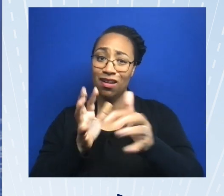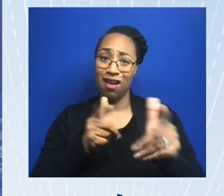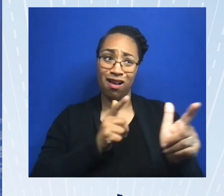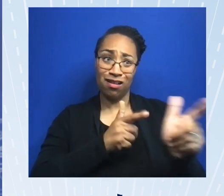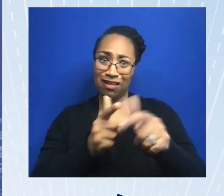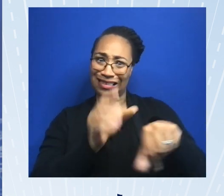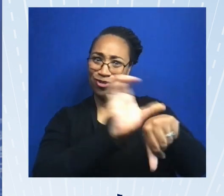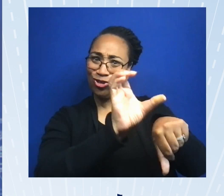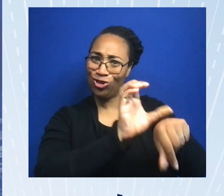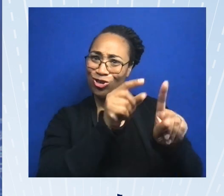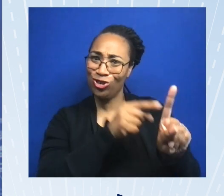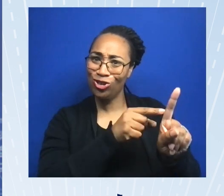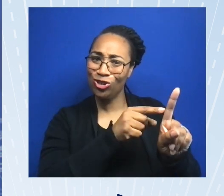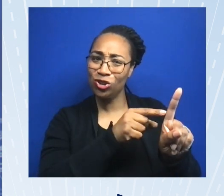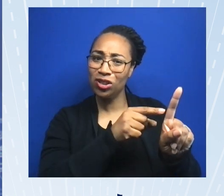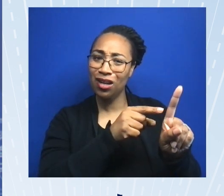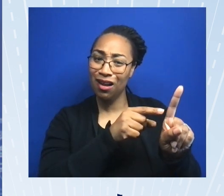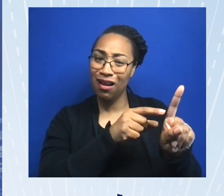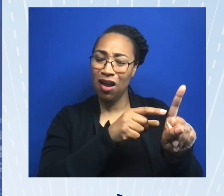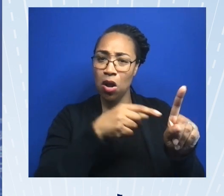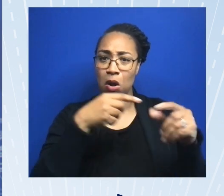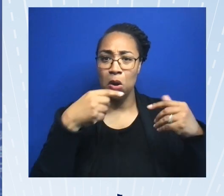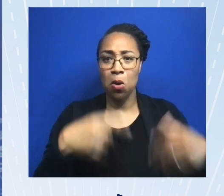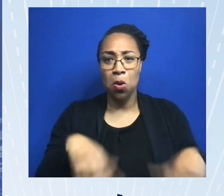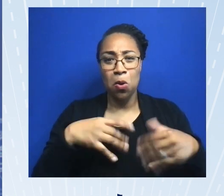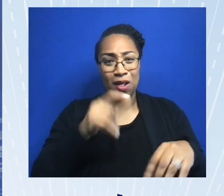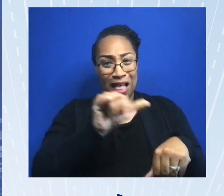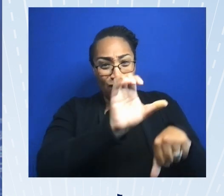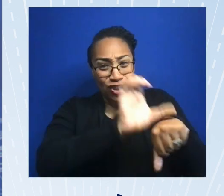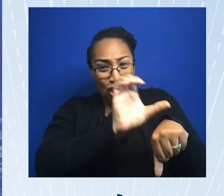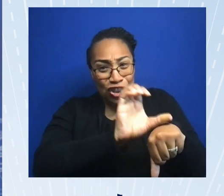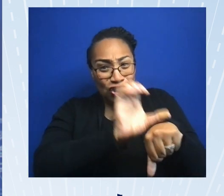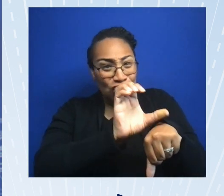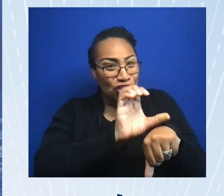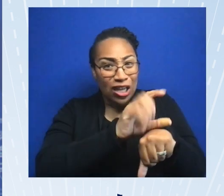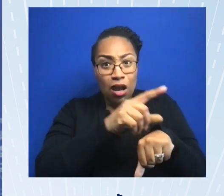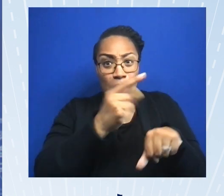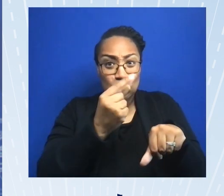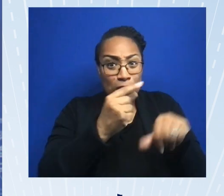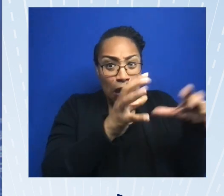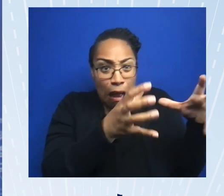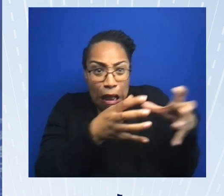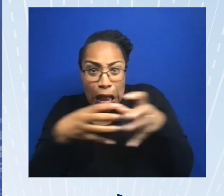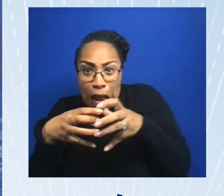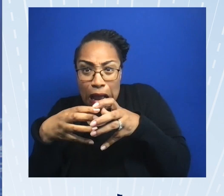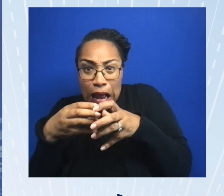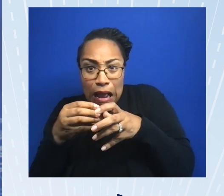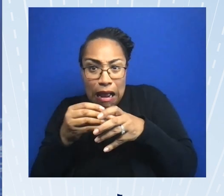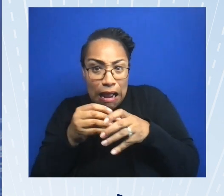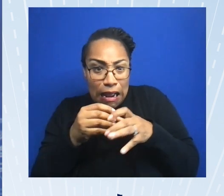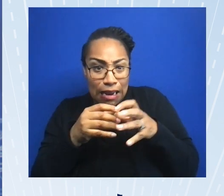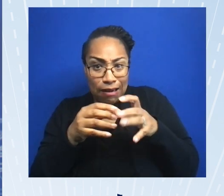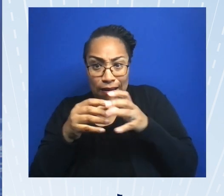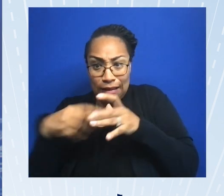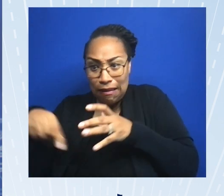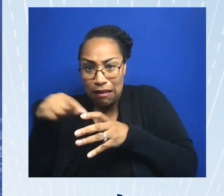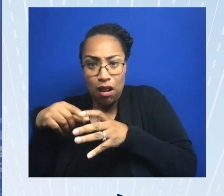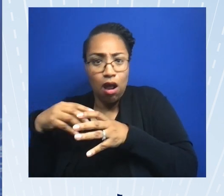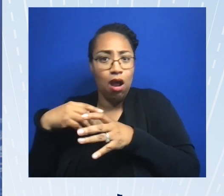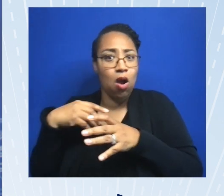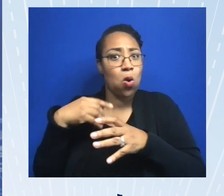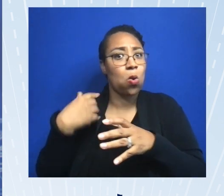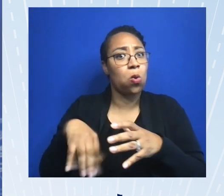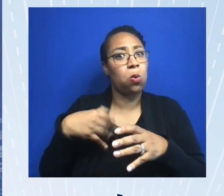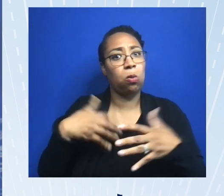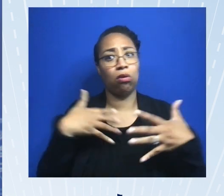Baptist and Muslim neighbors arrived to help. When the only mosque in